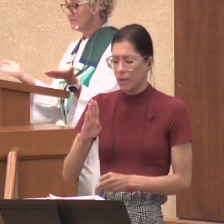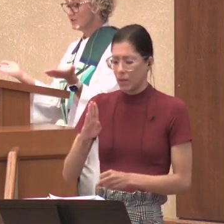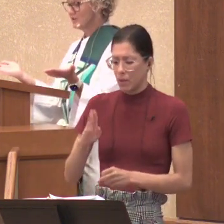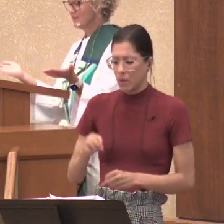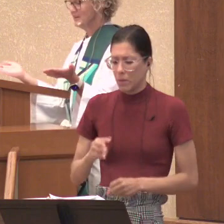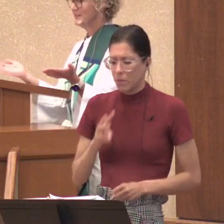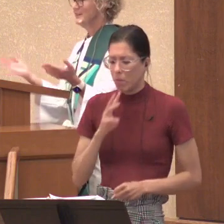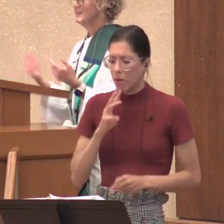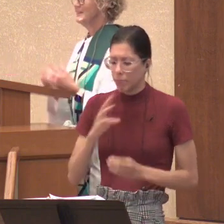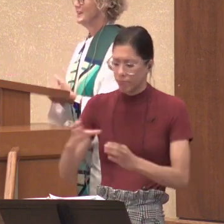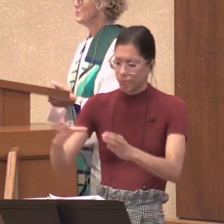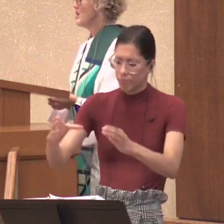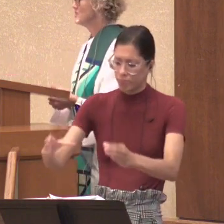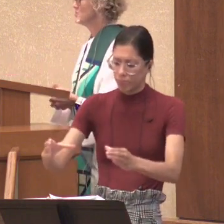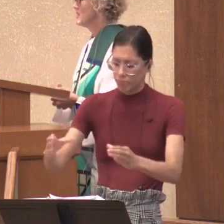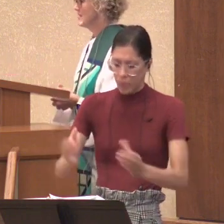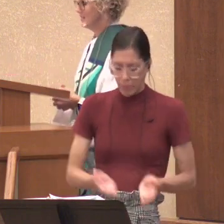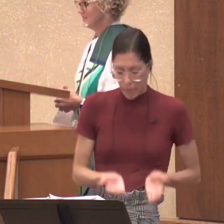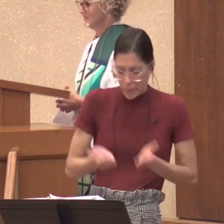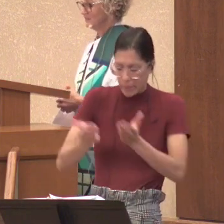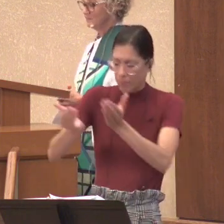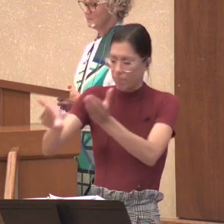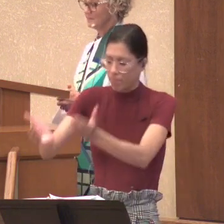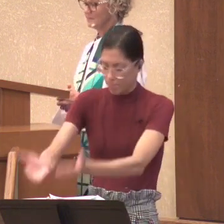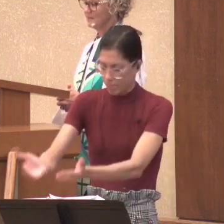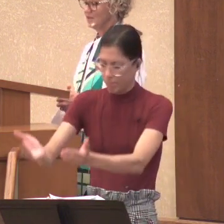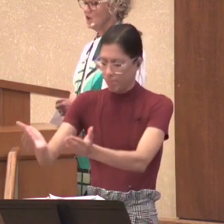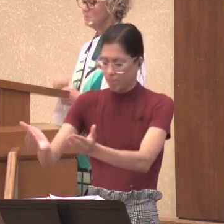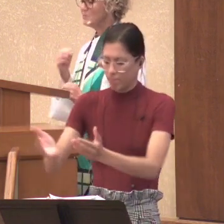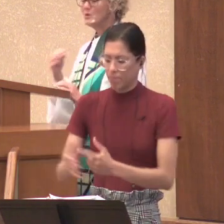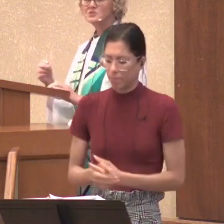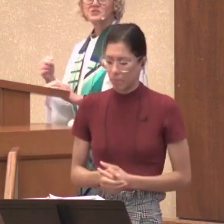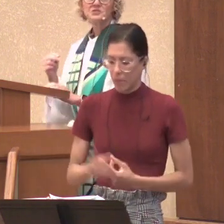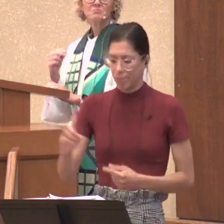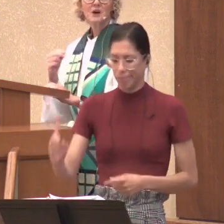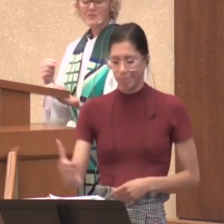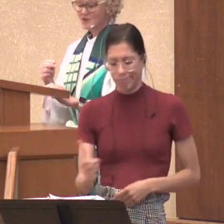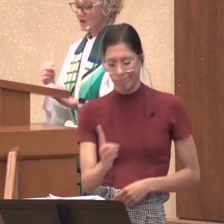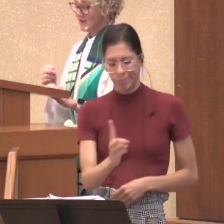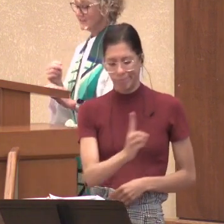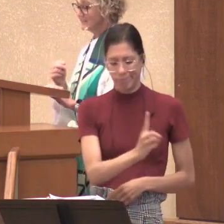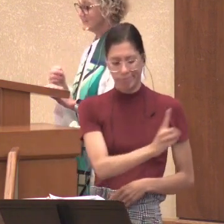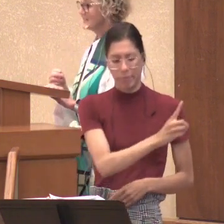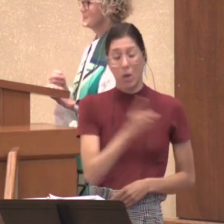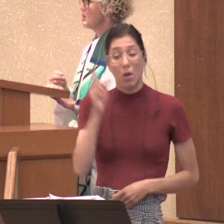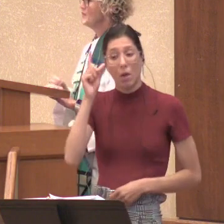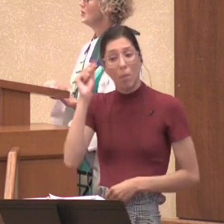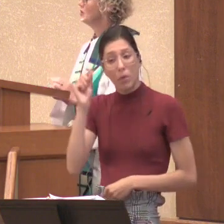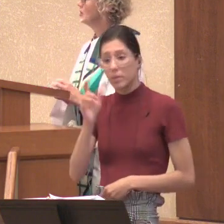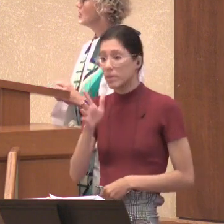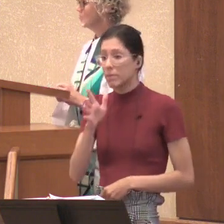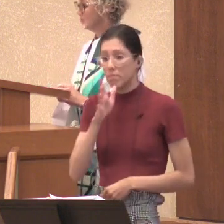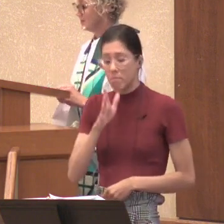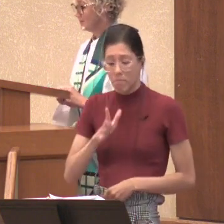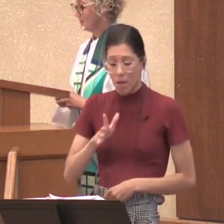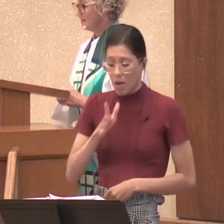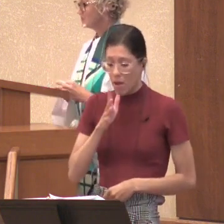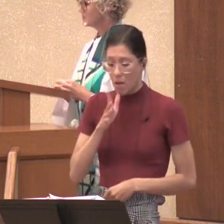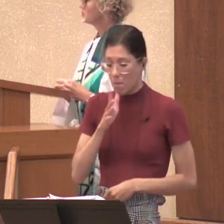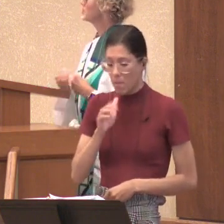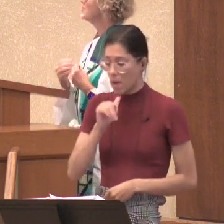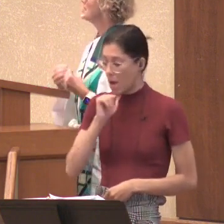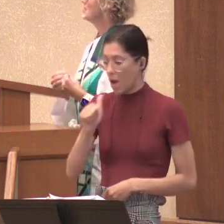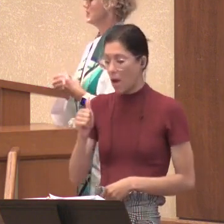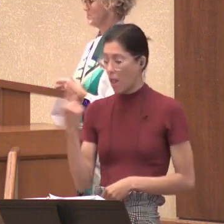of the river and walked away. But Moses' mother didn't send him off alone.